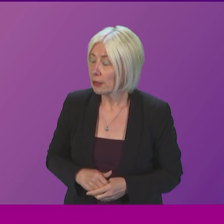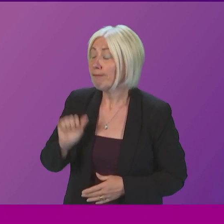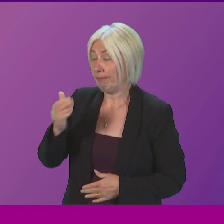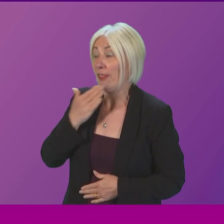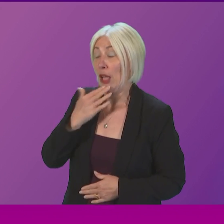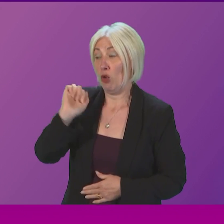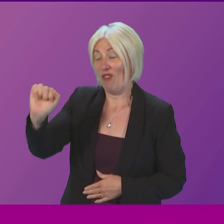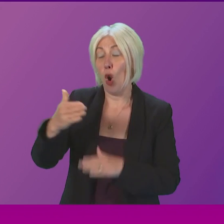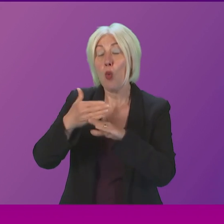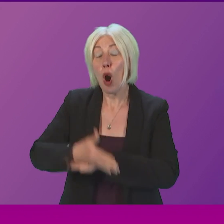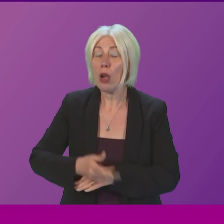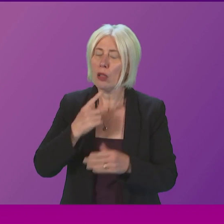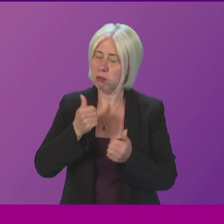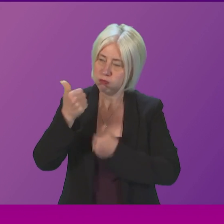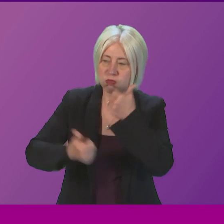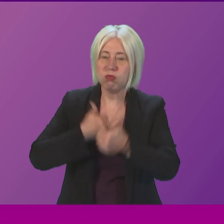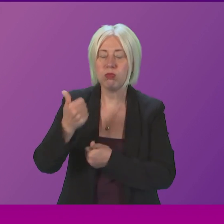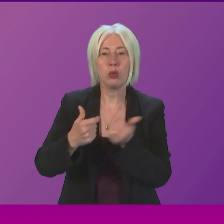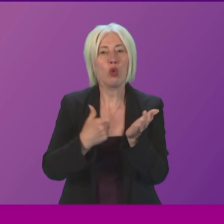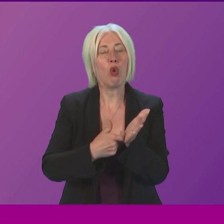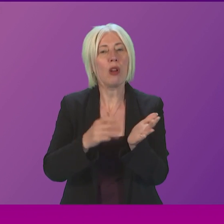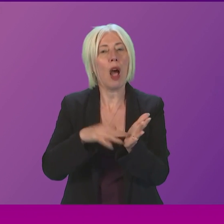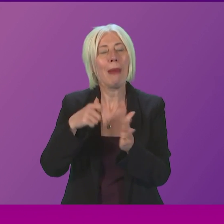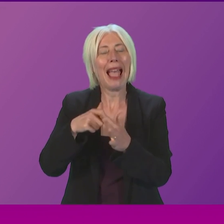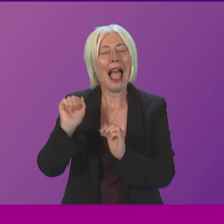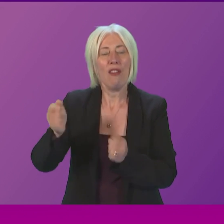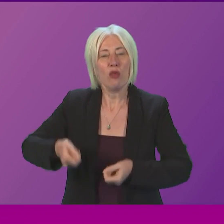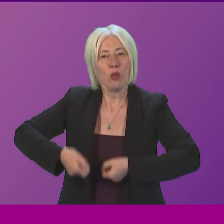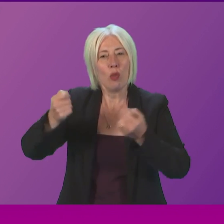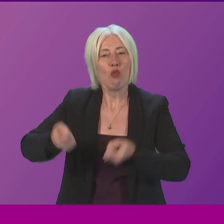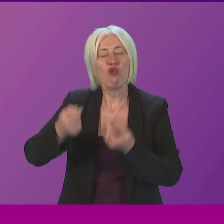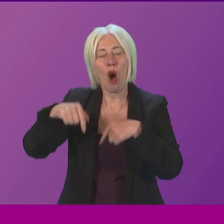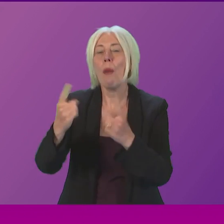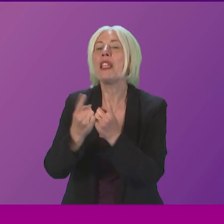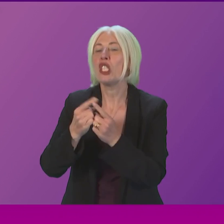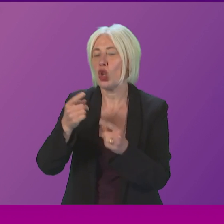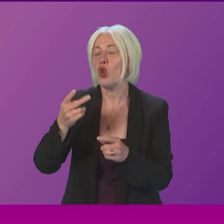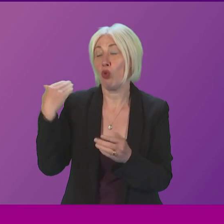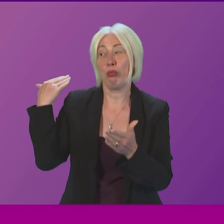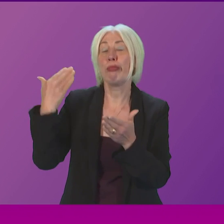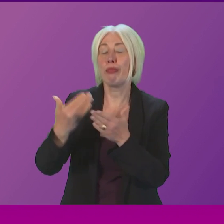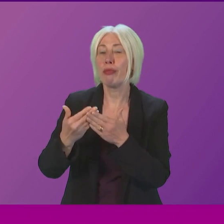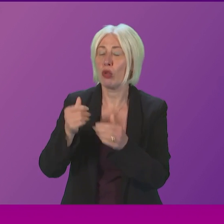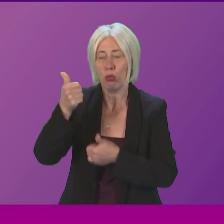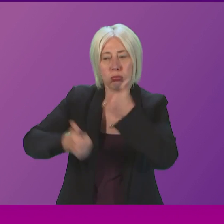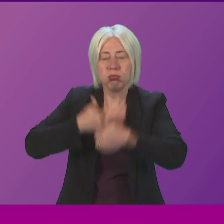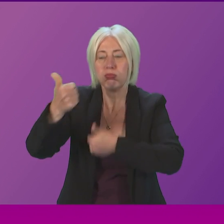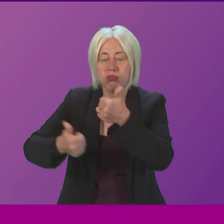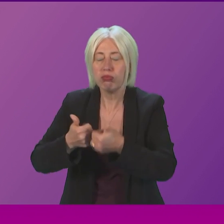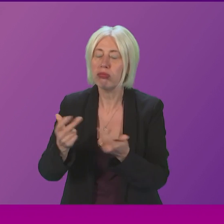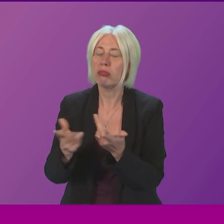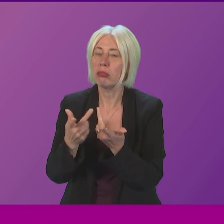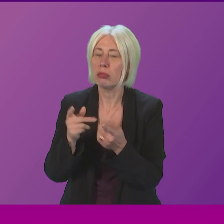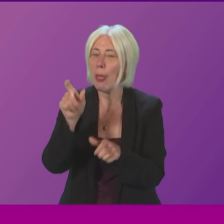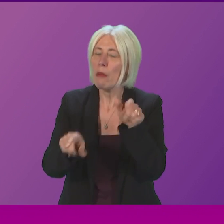record my admiration for Rona Mackay for raising this issue on many, many occasions. And there have been other parliamentarians who have rightly